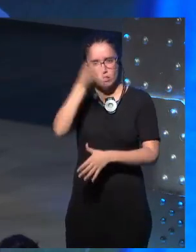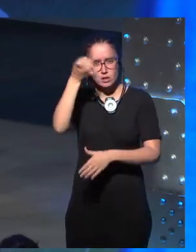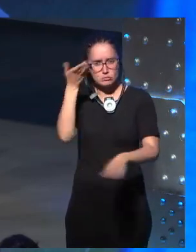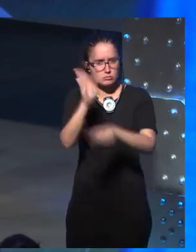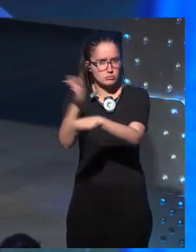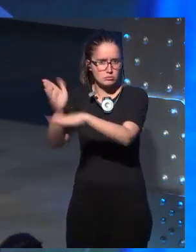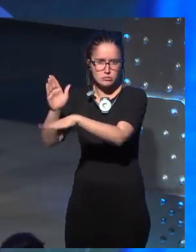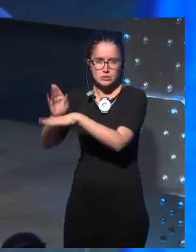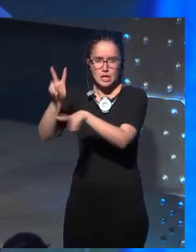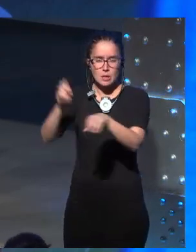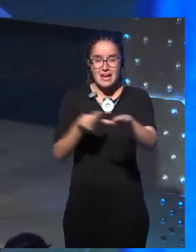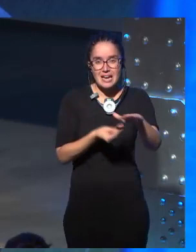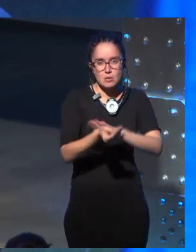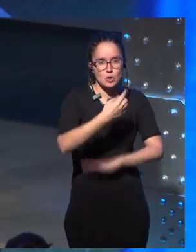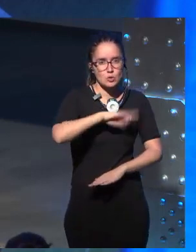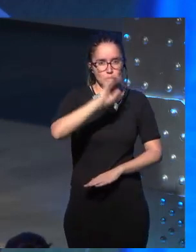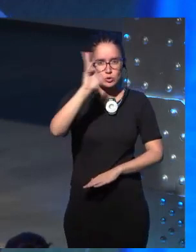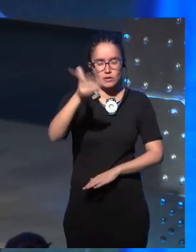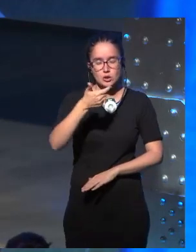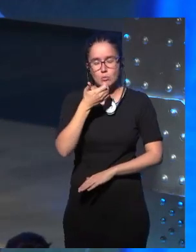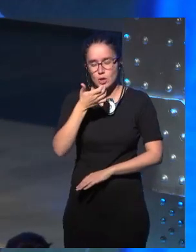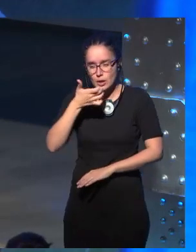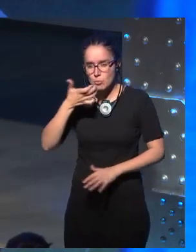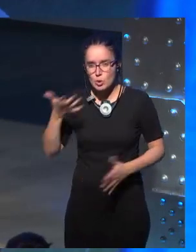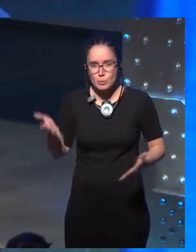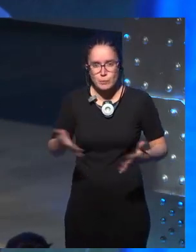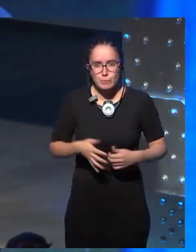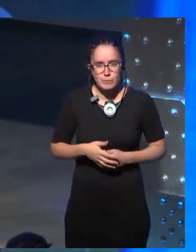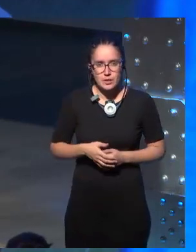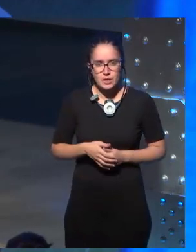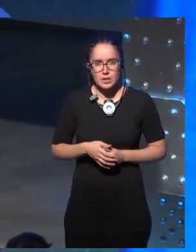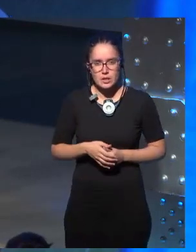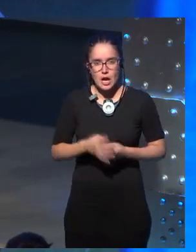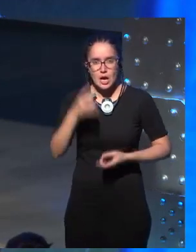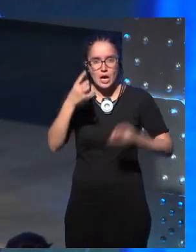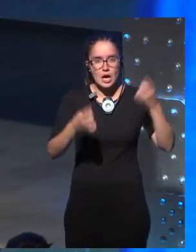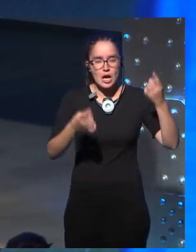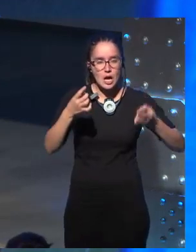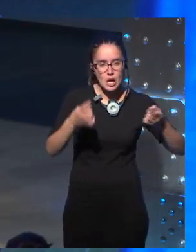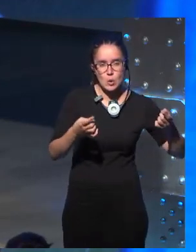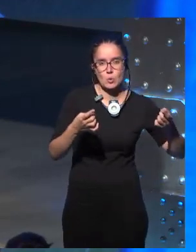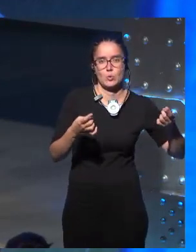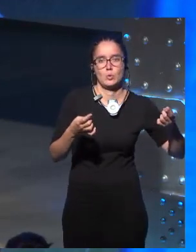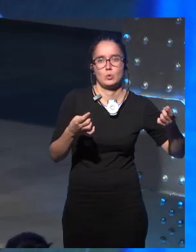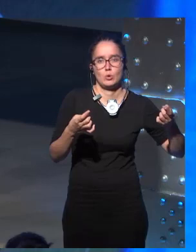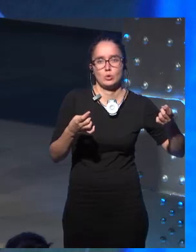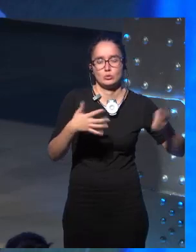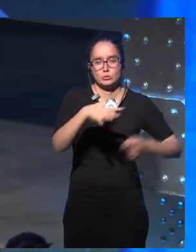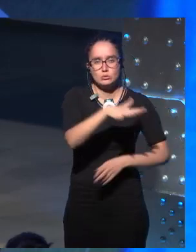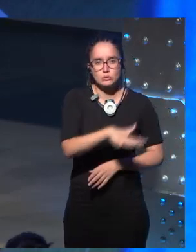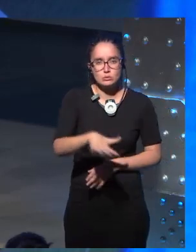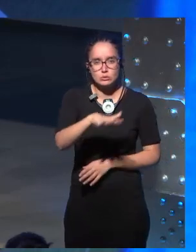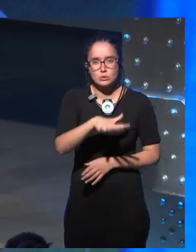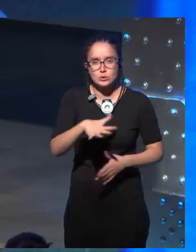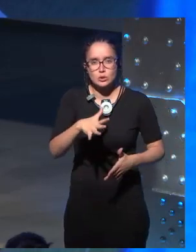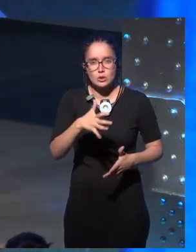birth of our universe. For instance, there are some scenarios or scenarii in which